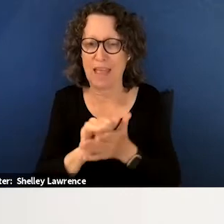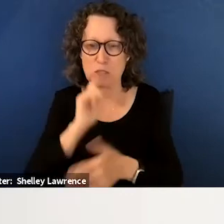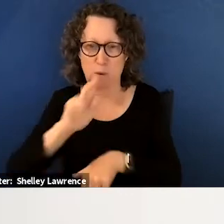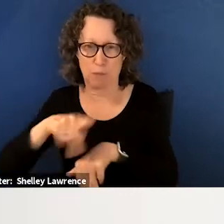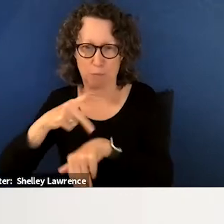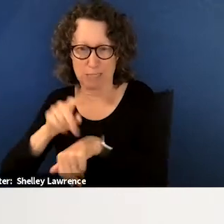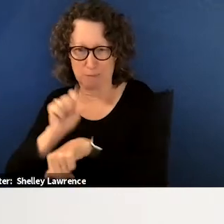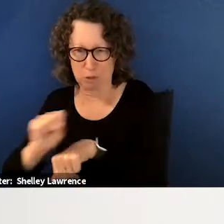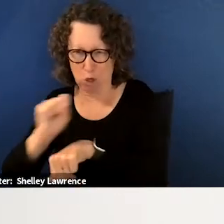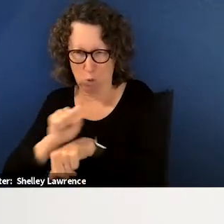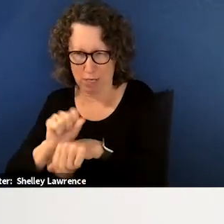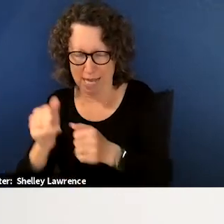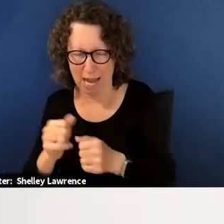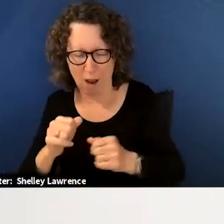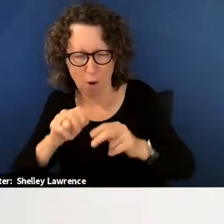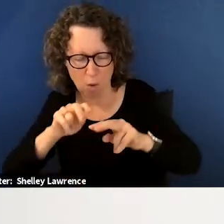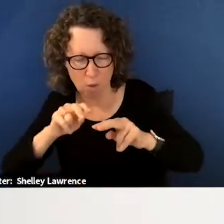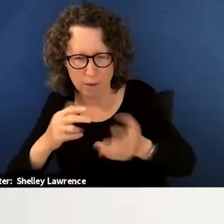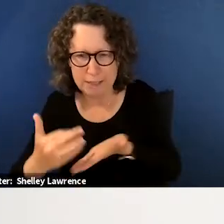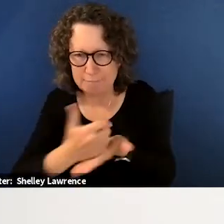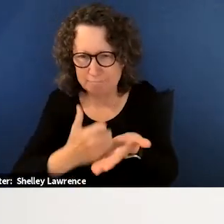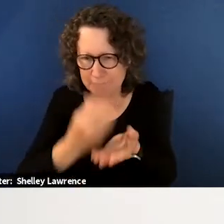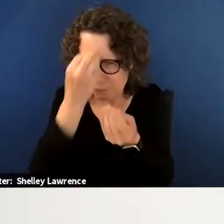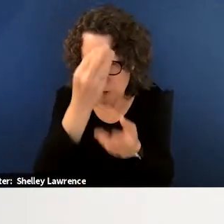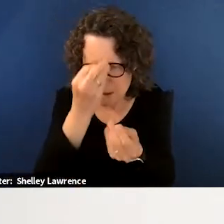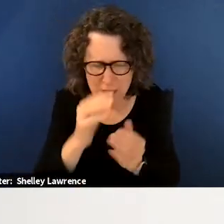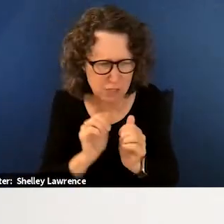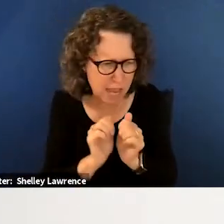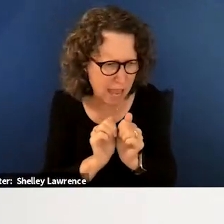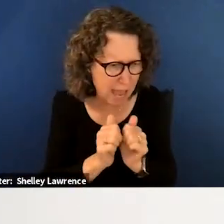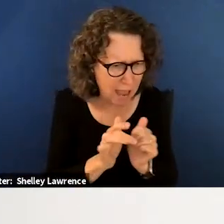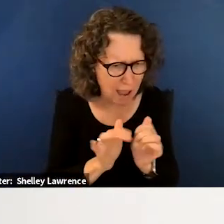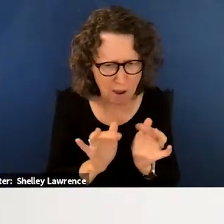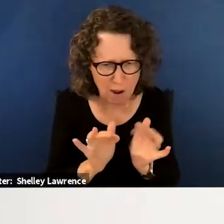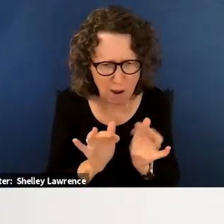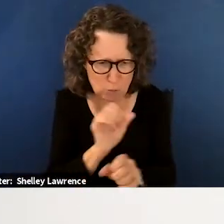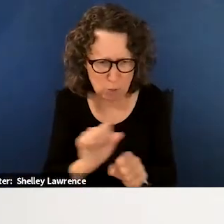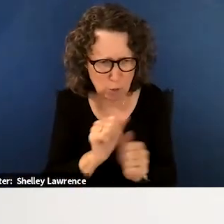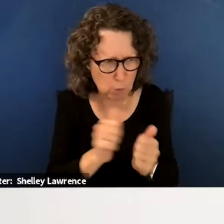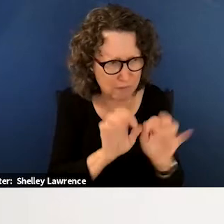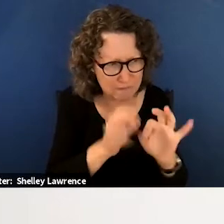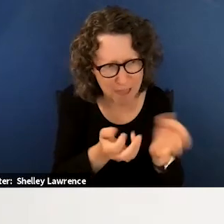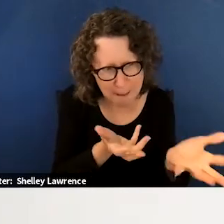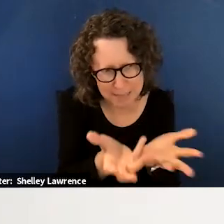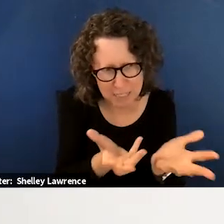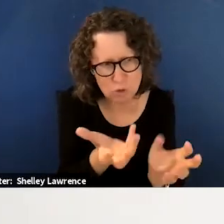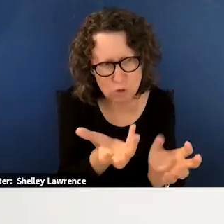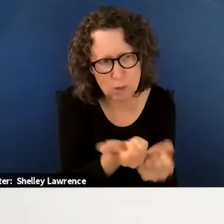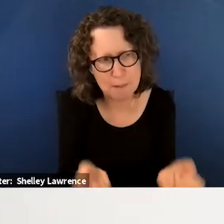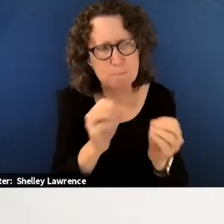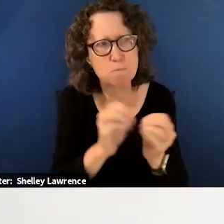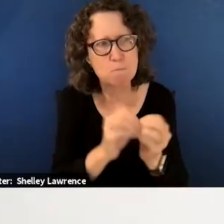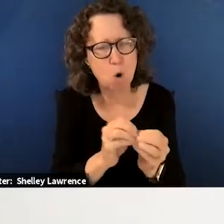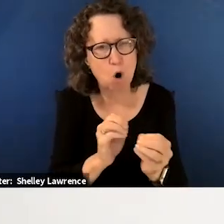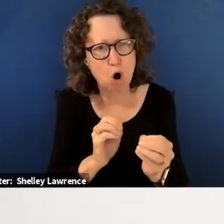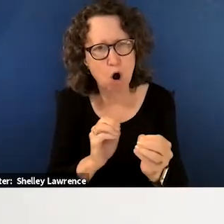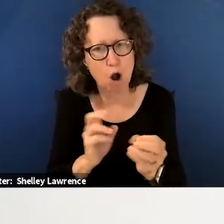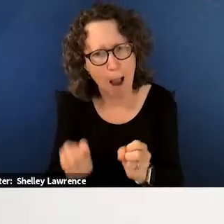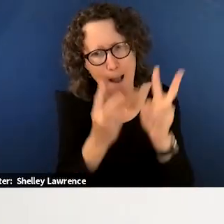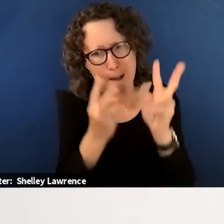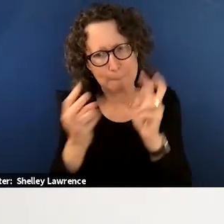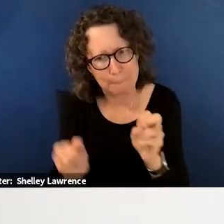on now, is looking at, how do we work with families to get more of these uploaded? Is